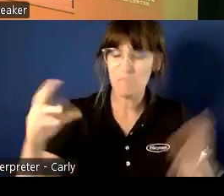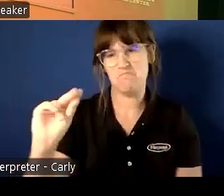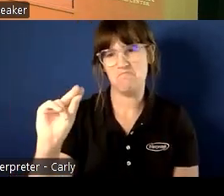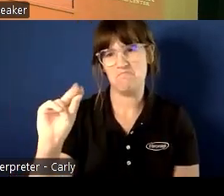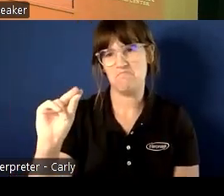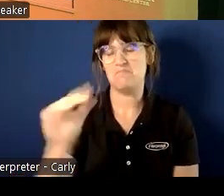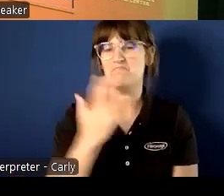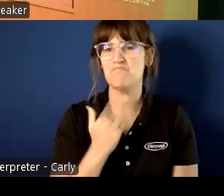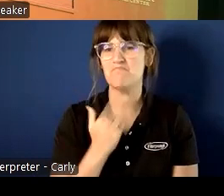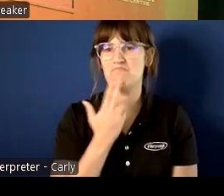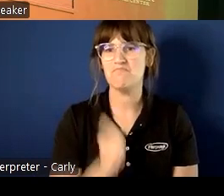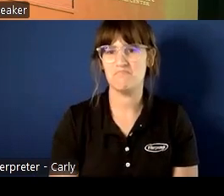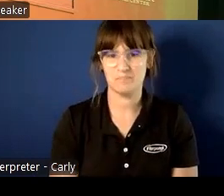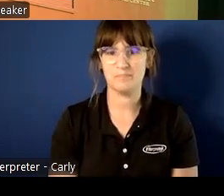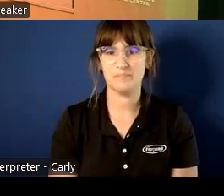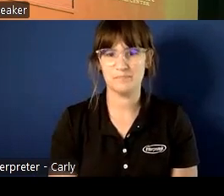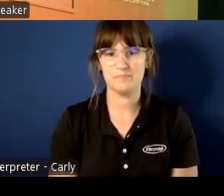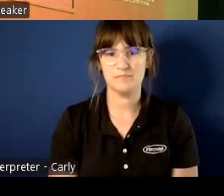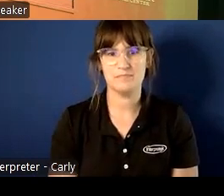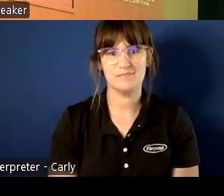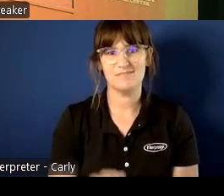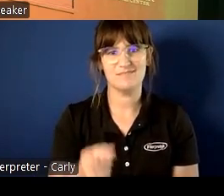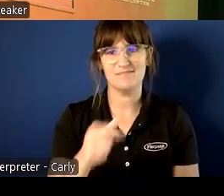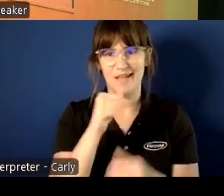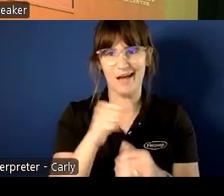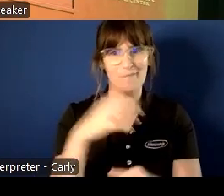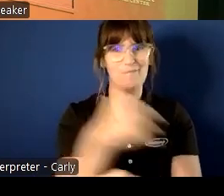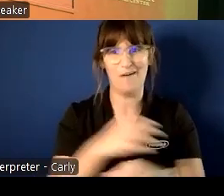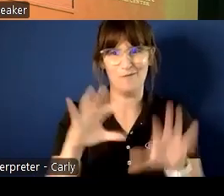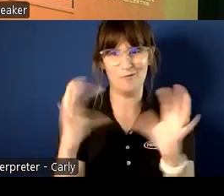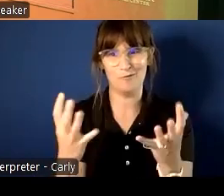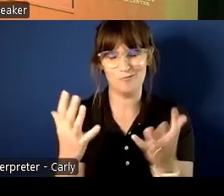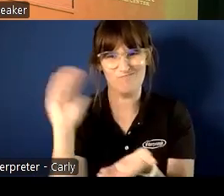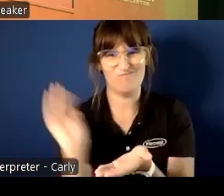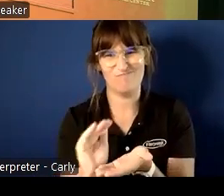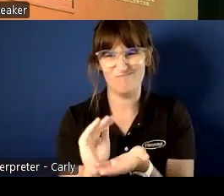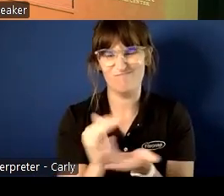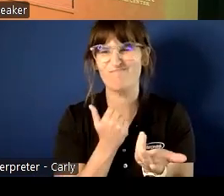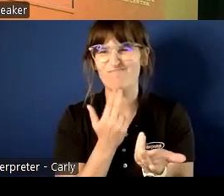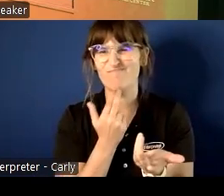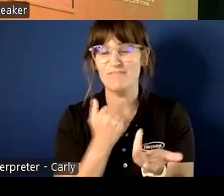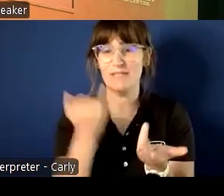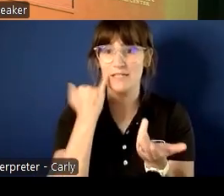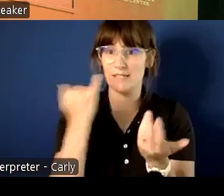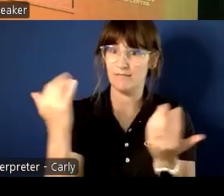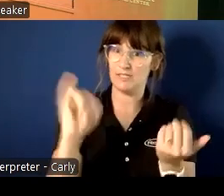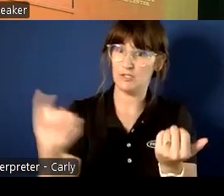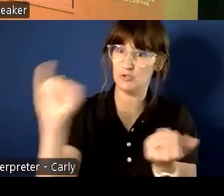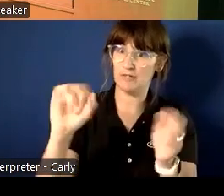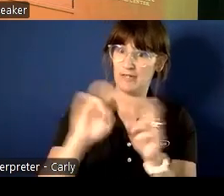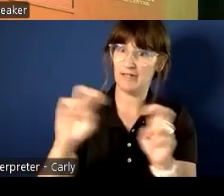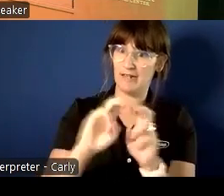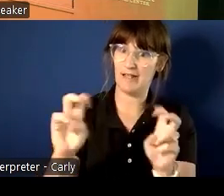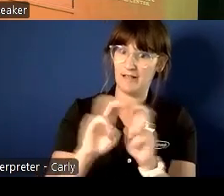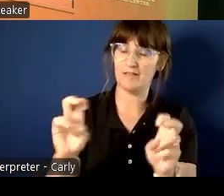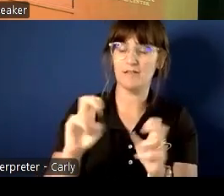is actually underpowered. And when you're trying to do insurance analysis, because cost of care